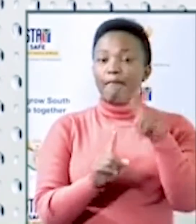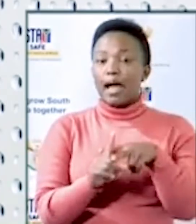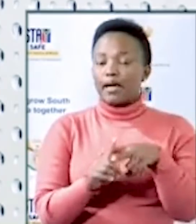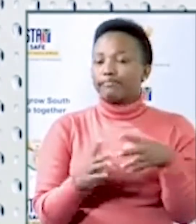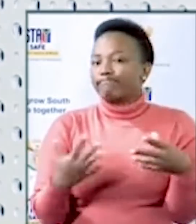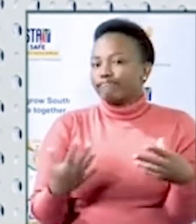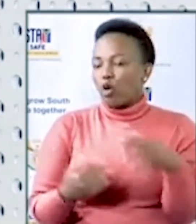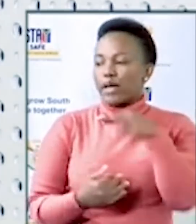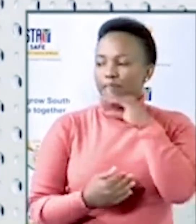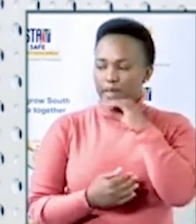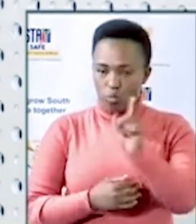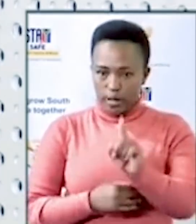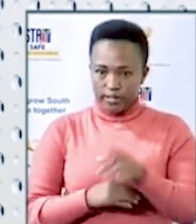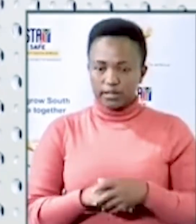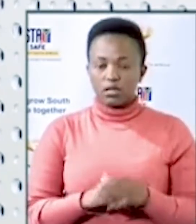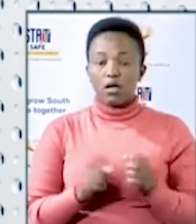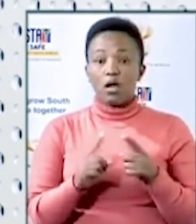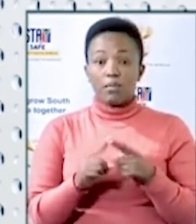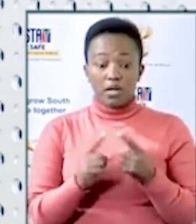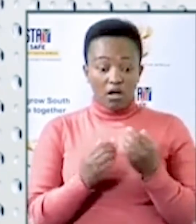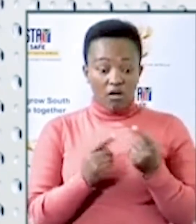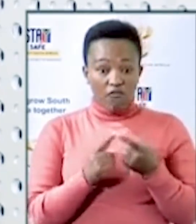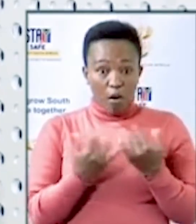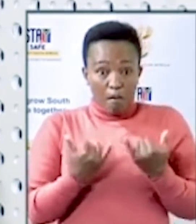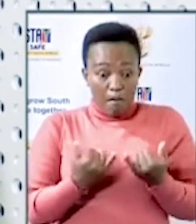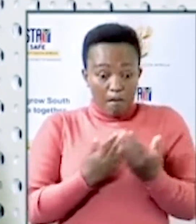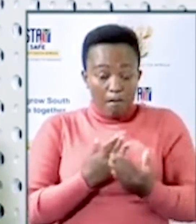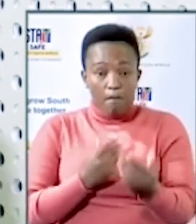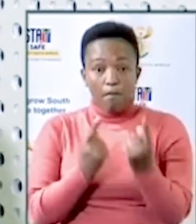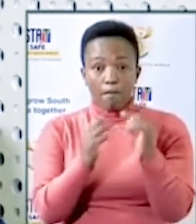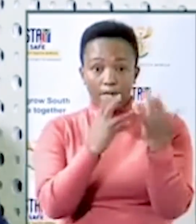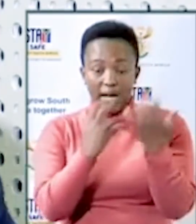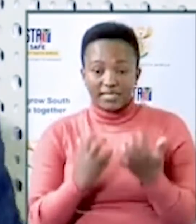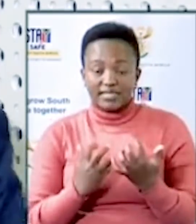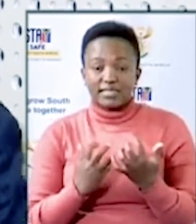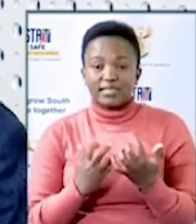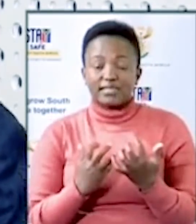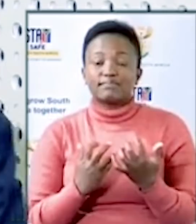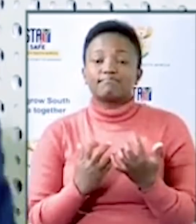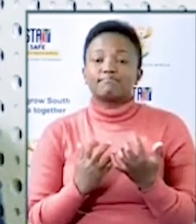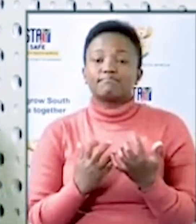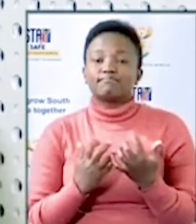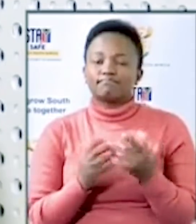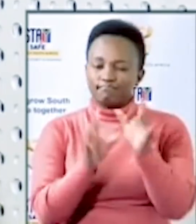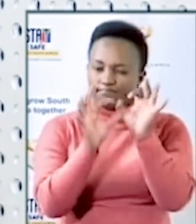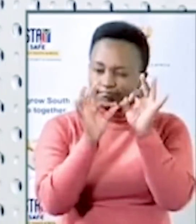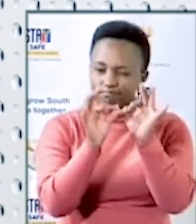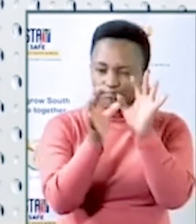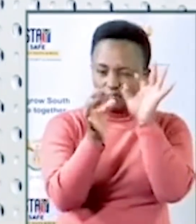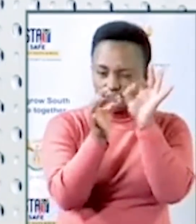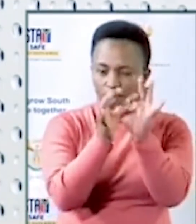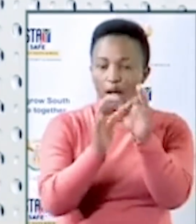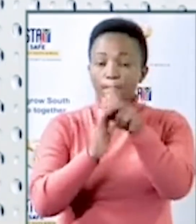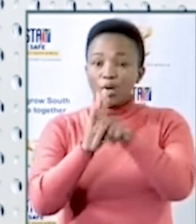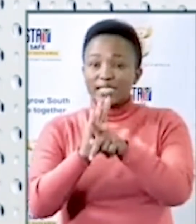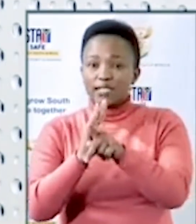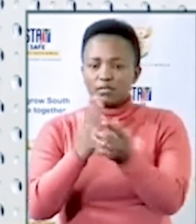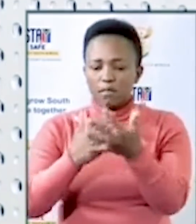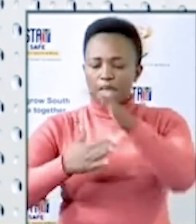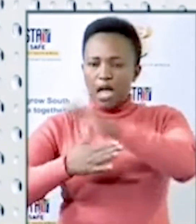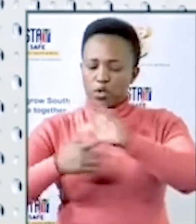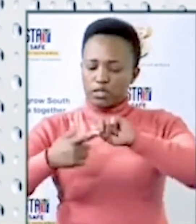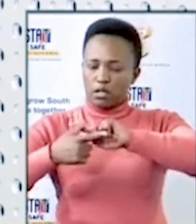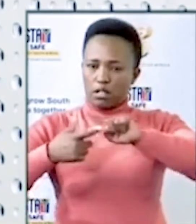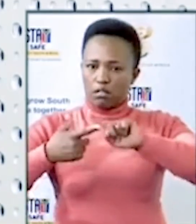means that budgeting from now onwards will be based on clearly set out policy priorities,